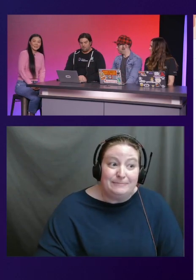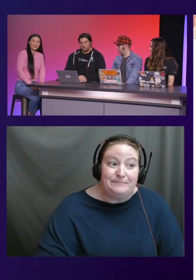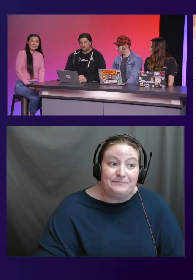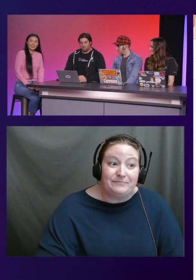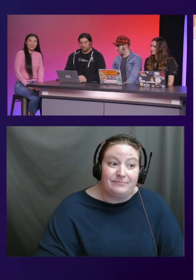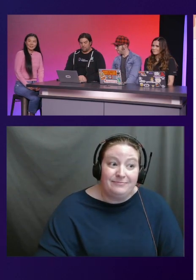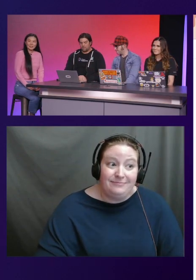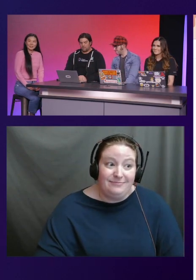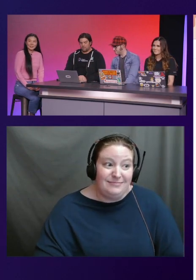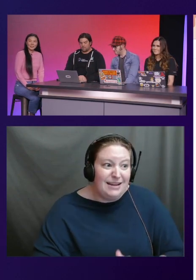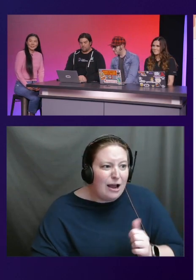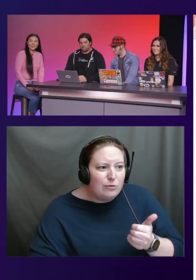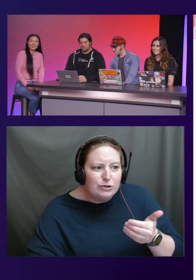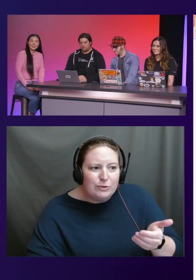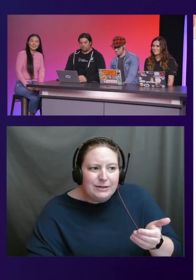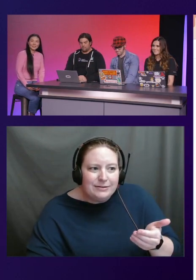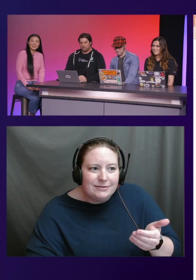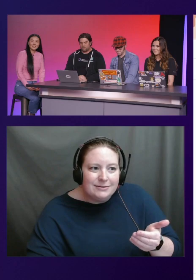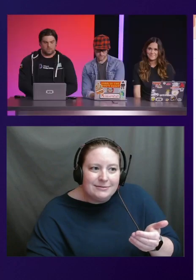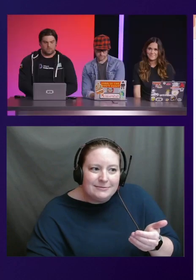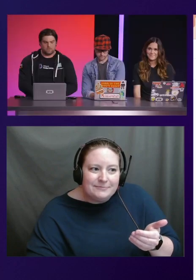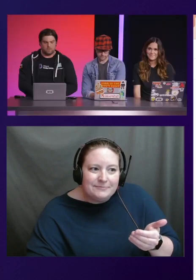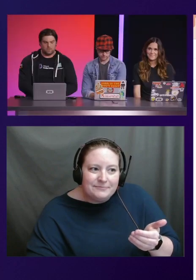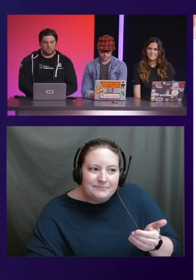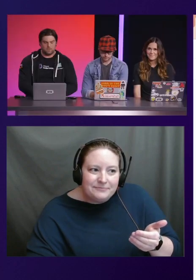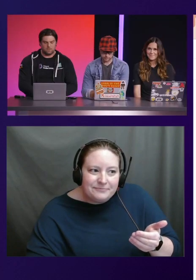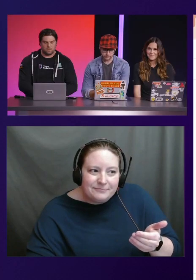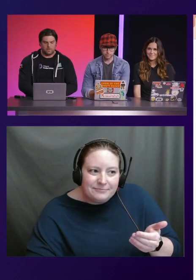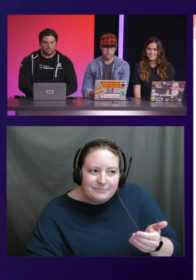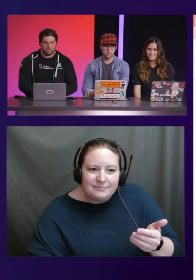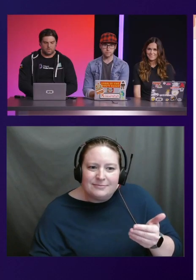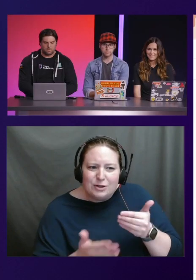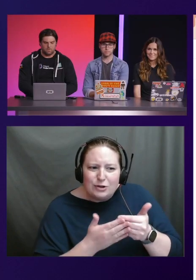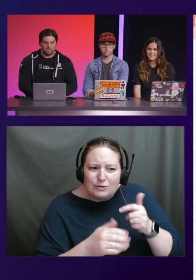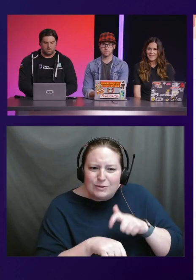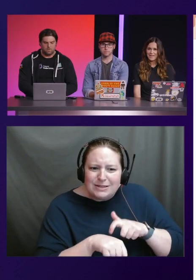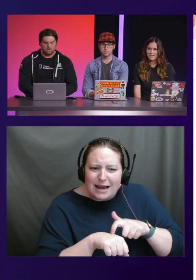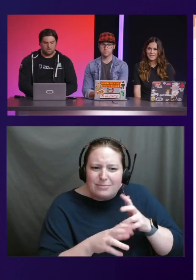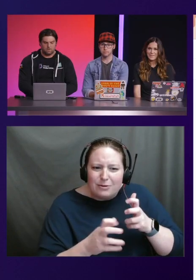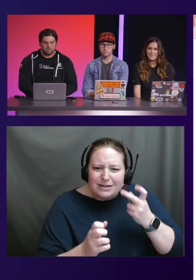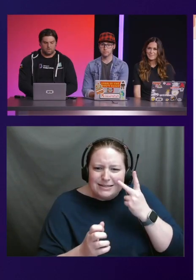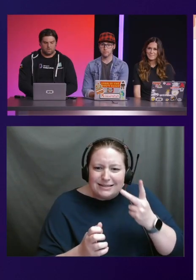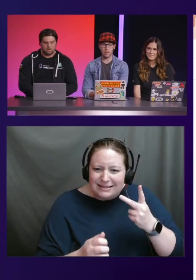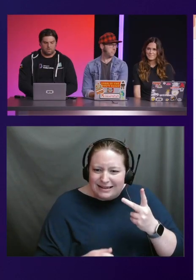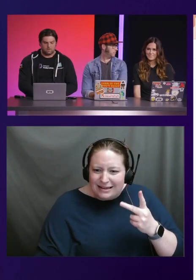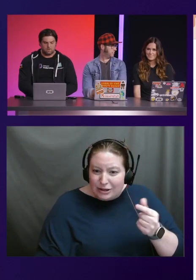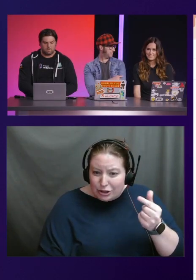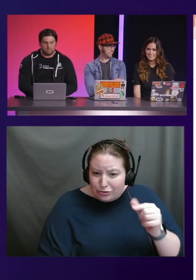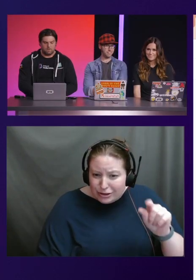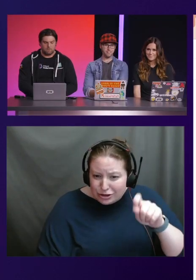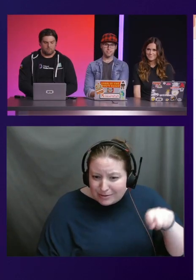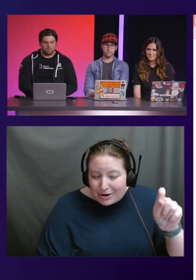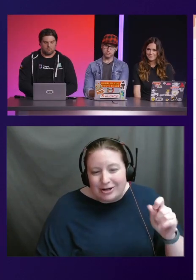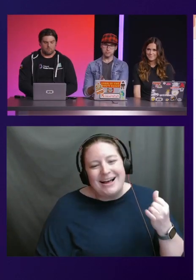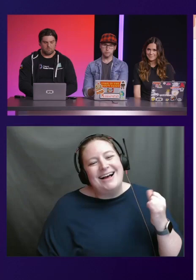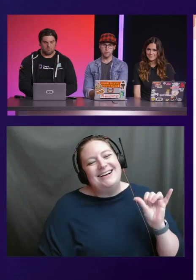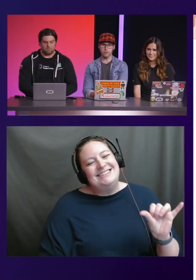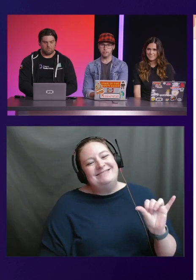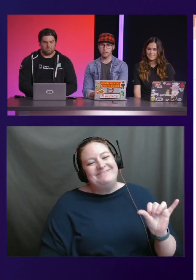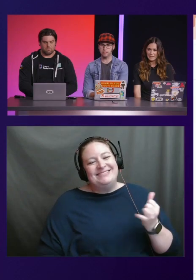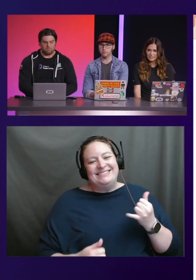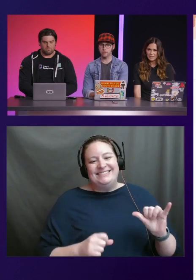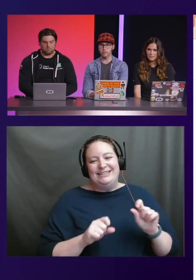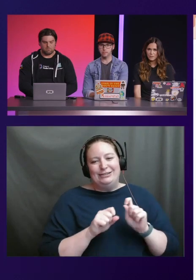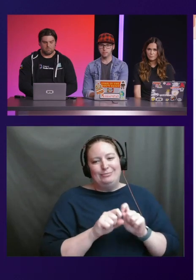don't know. Let's see if we get that green check mark. I'm going to refresh here and see. It was did. deploying. I have faith. Still deploying. Still